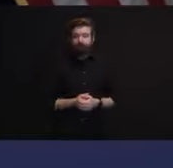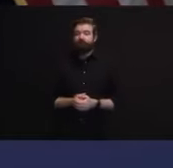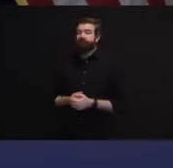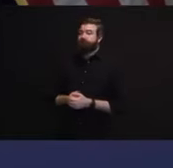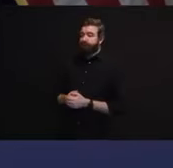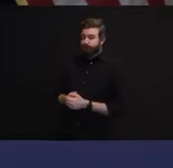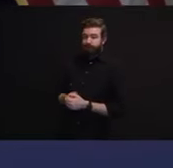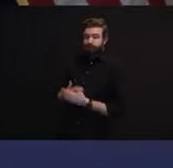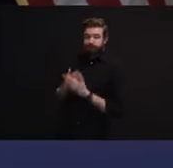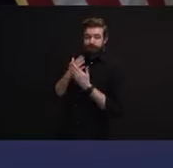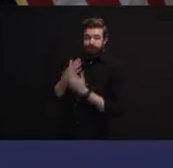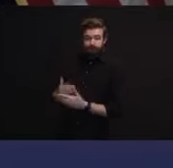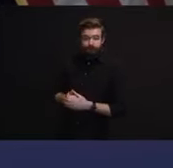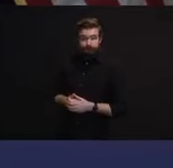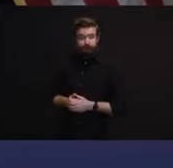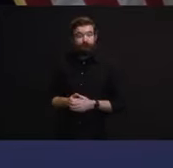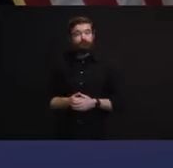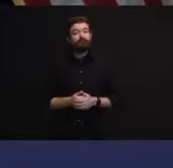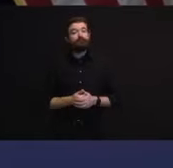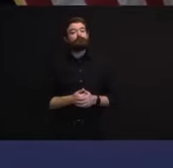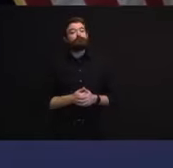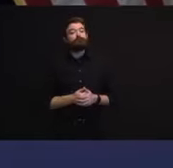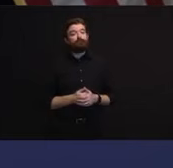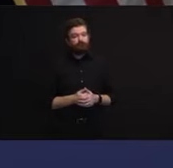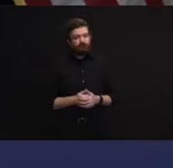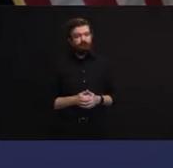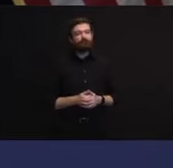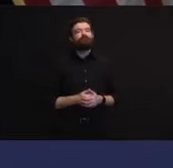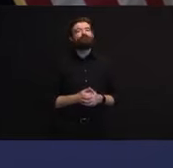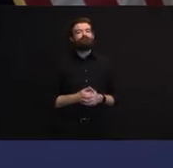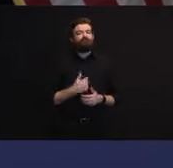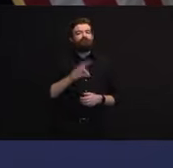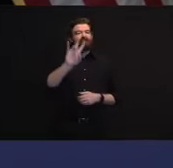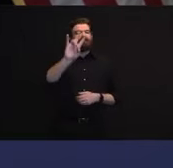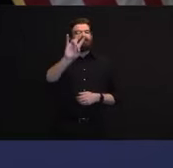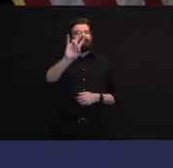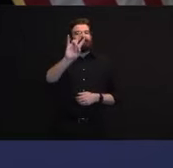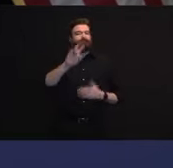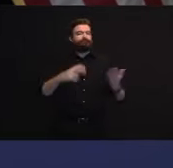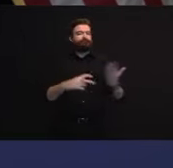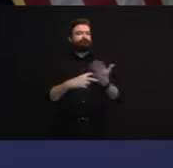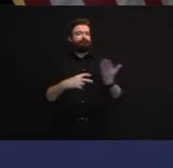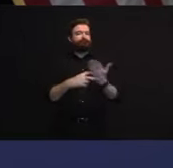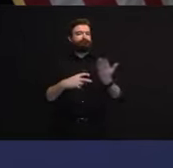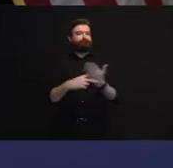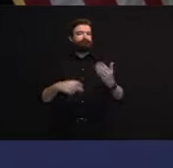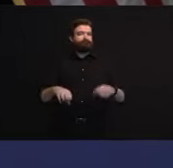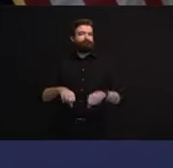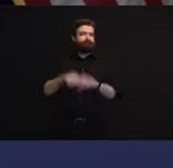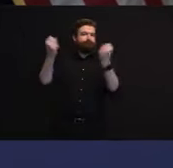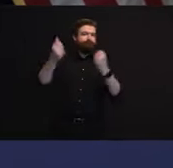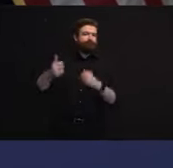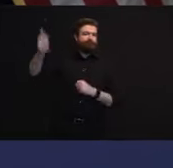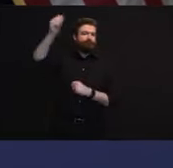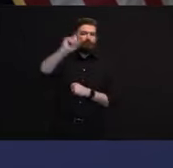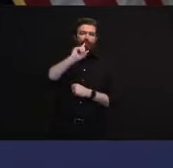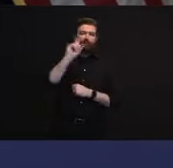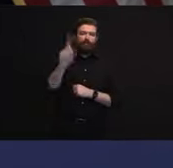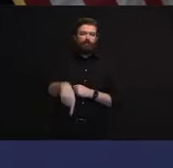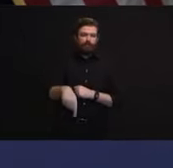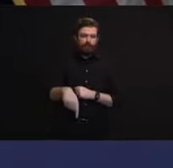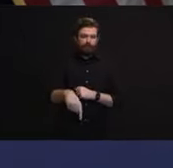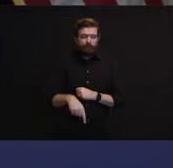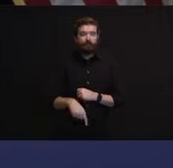had 7 different executive order citations issued. 2 of those were by Camden Police Department to the